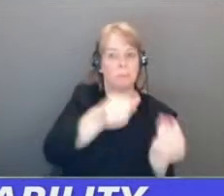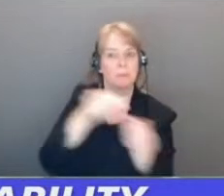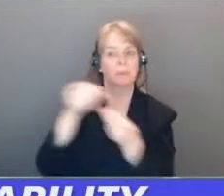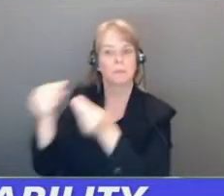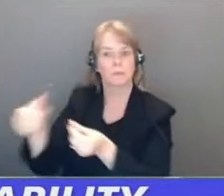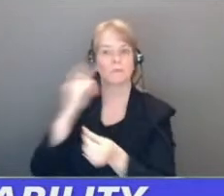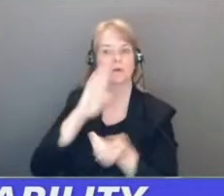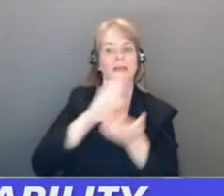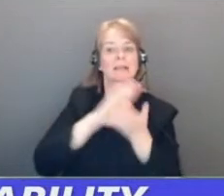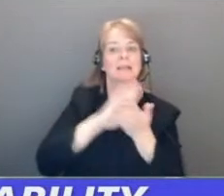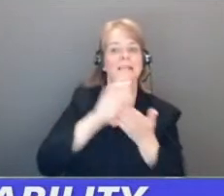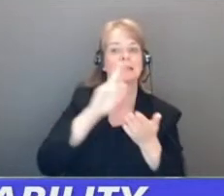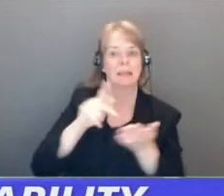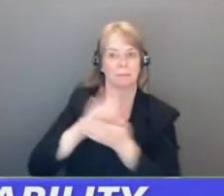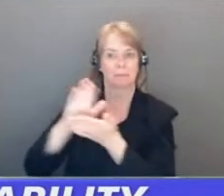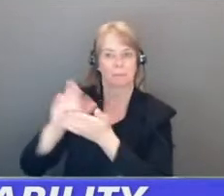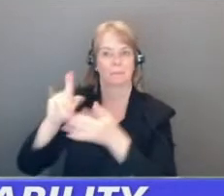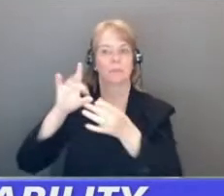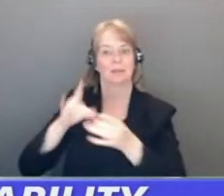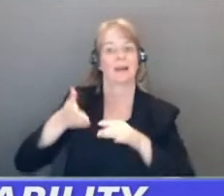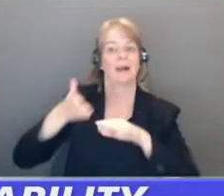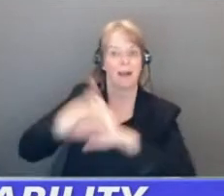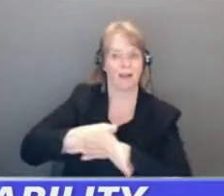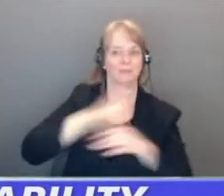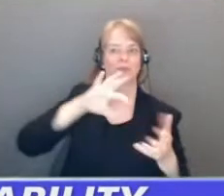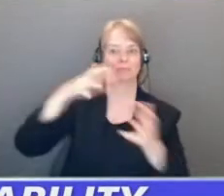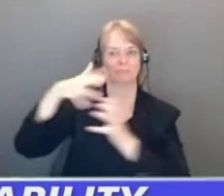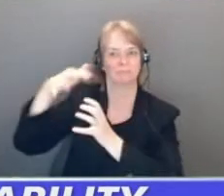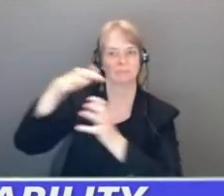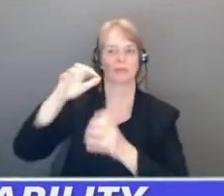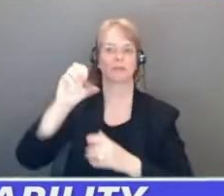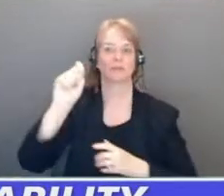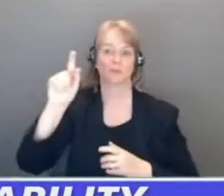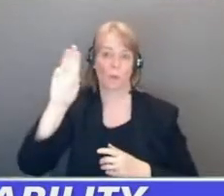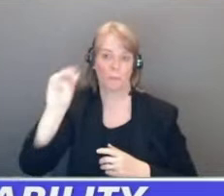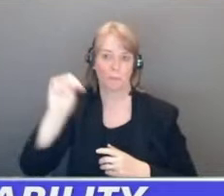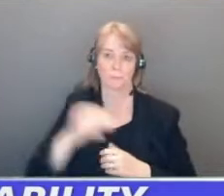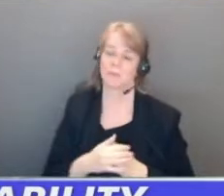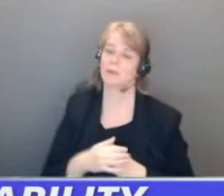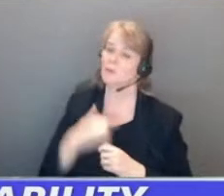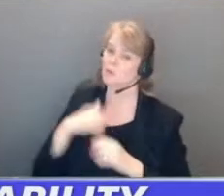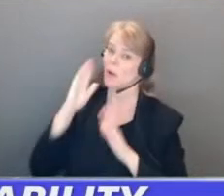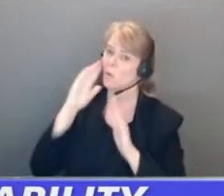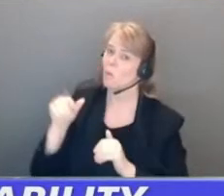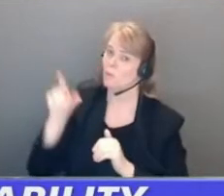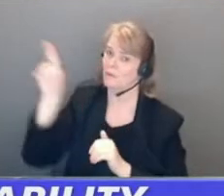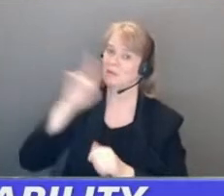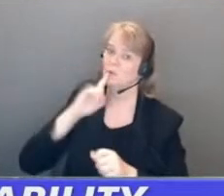honor the commitment. This concludes today's media availability. Ceci conclut le point de presse d'aujourd'hui.